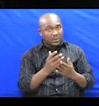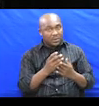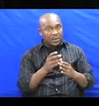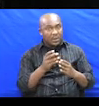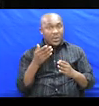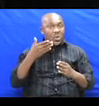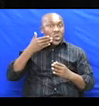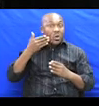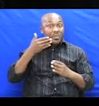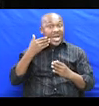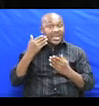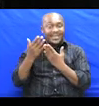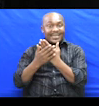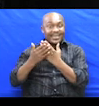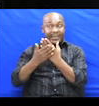after